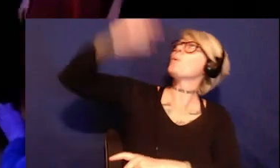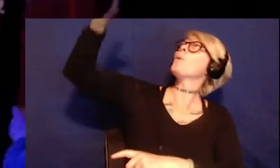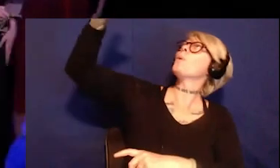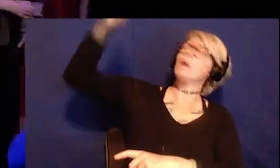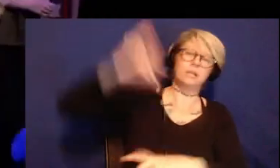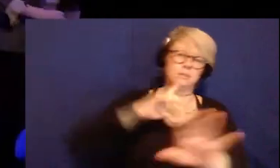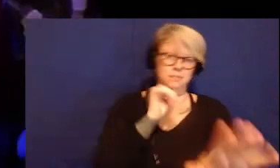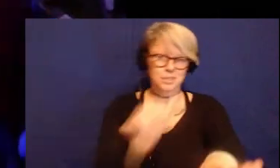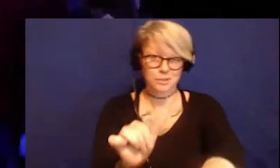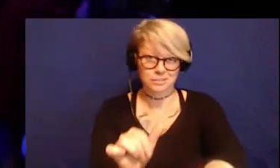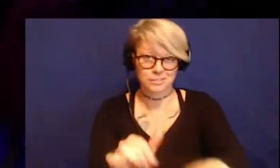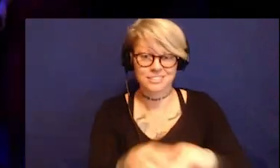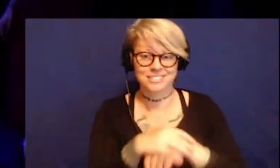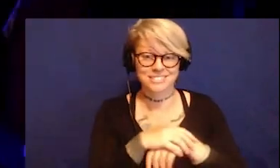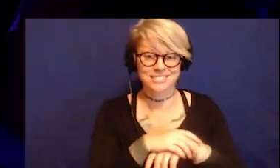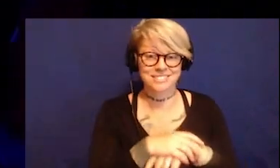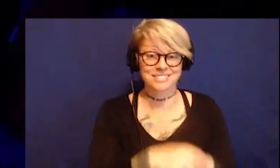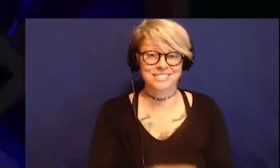don't do that.